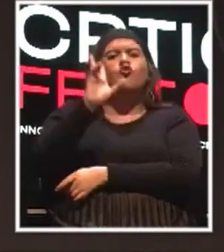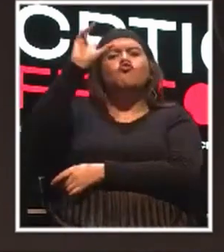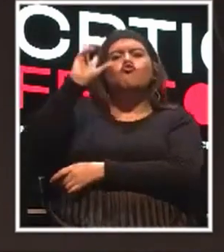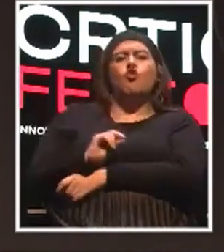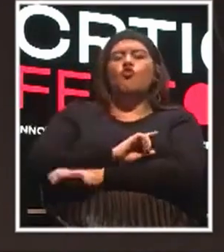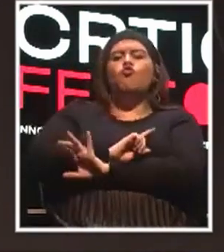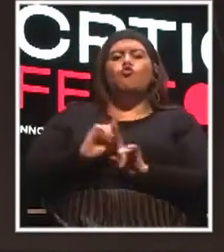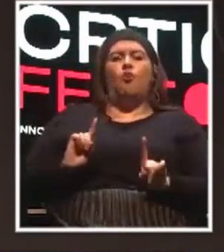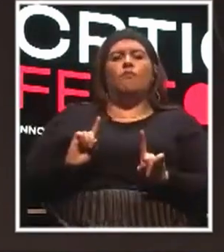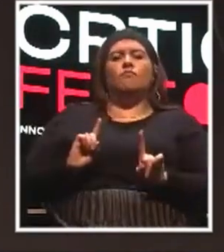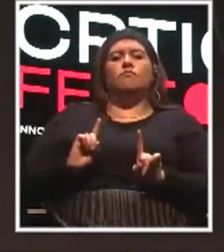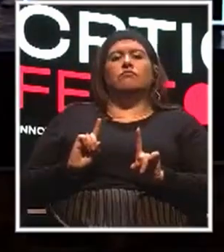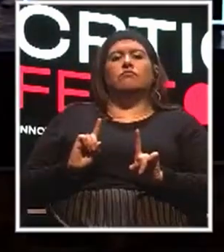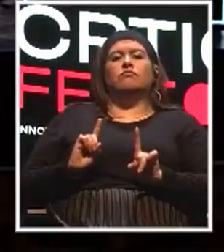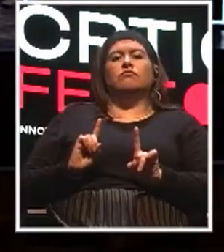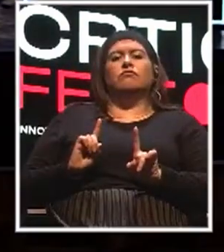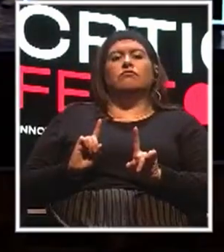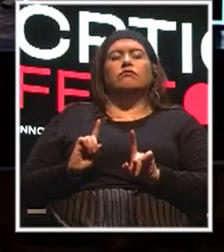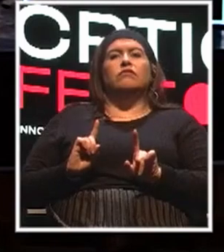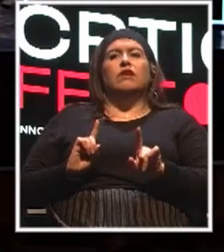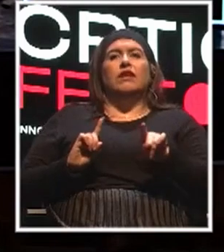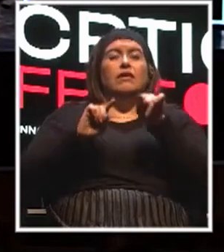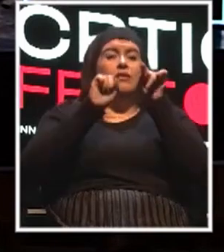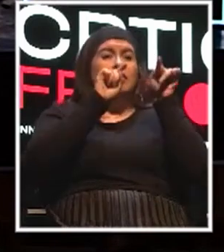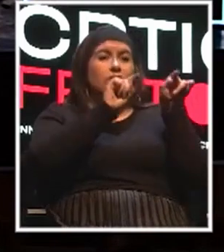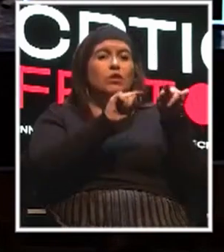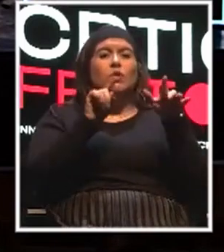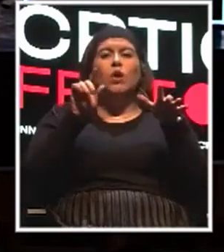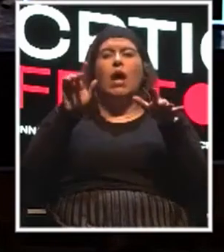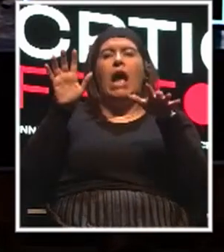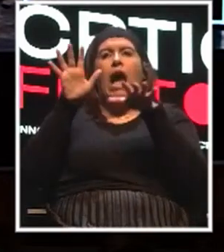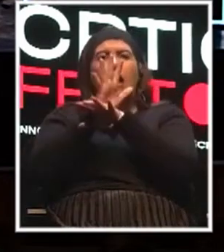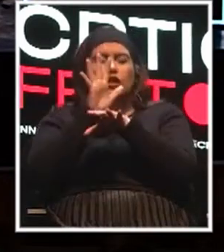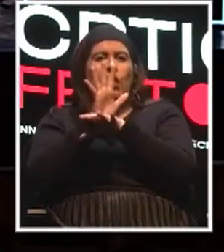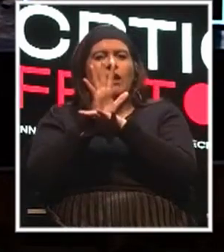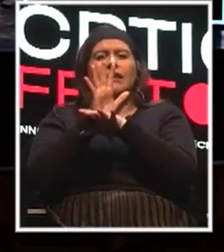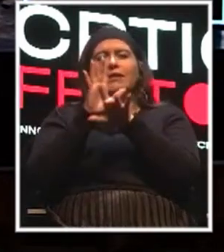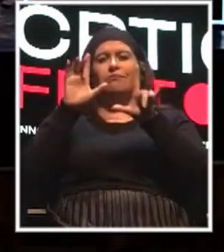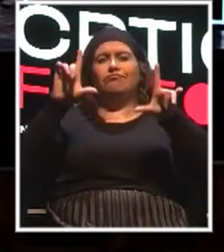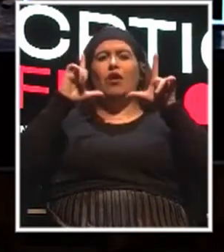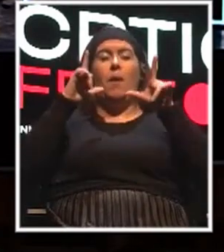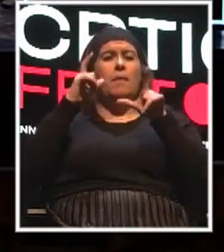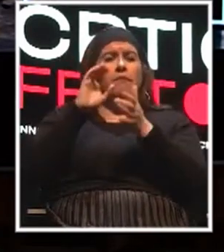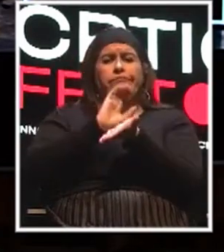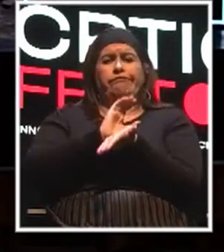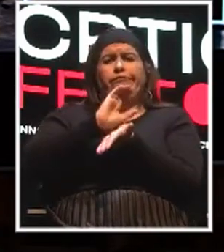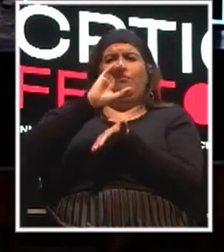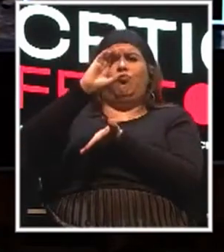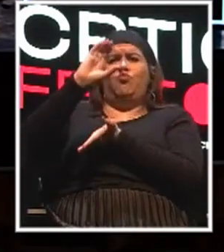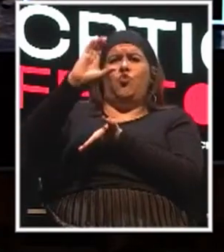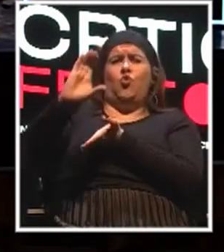second that one of their stars that they're paying a lot of money to goes online and sees something that makes them